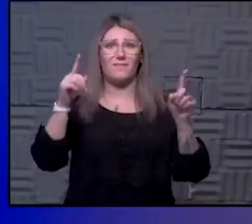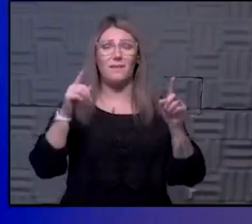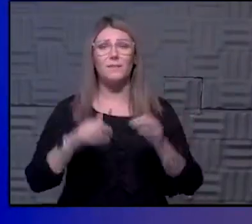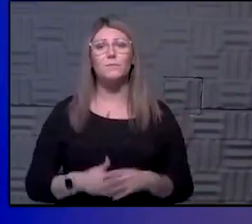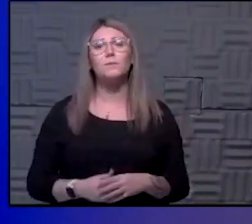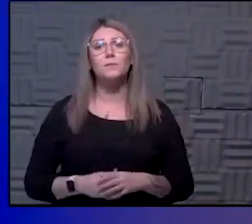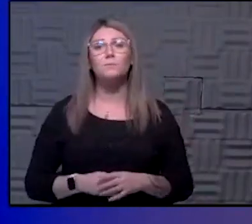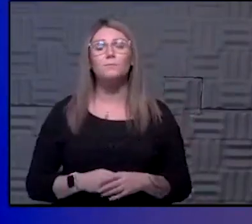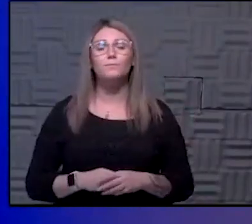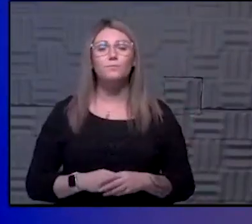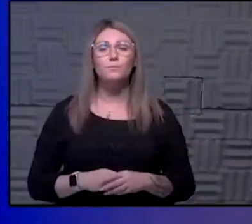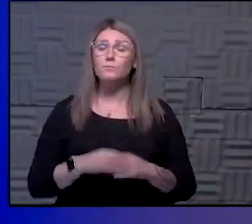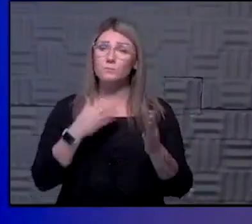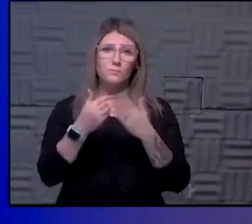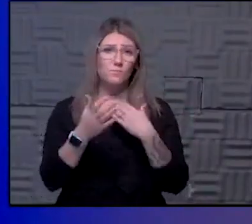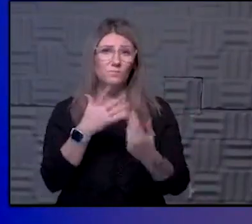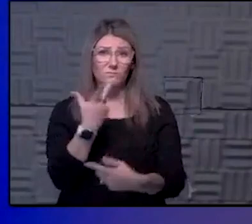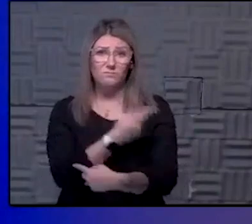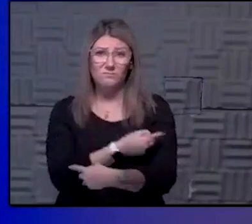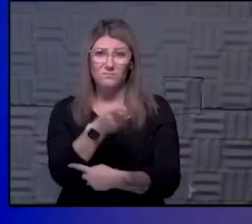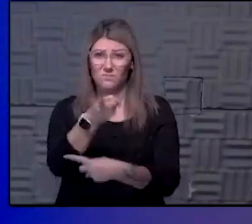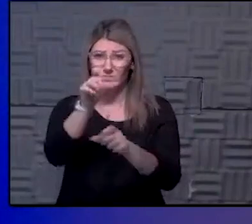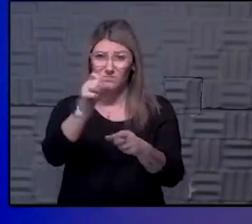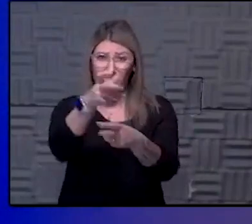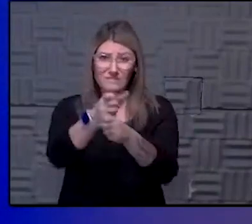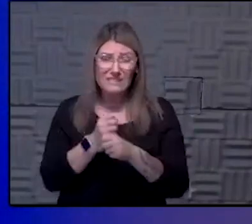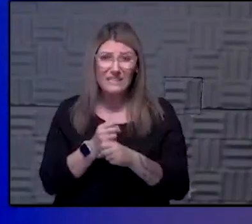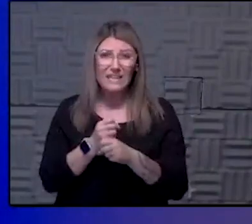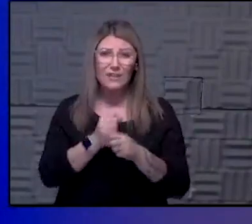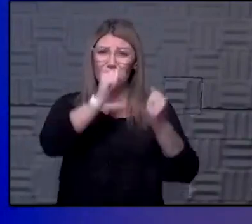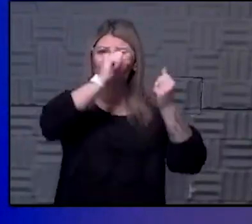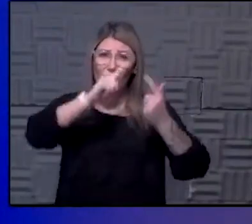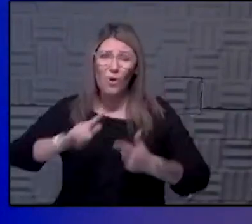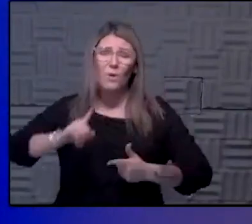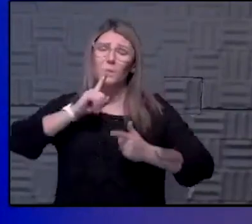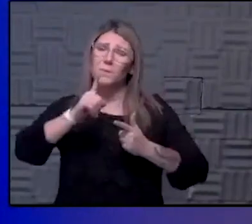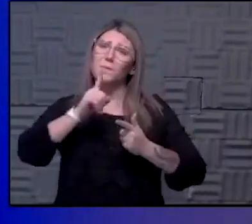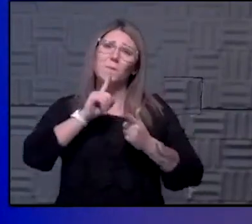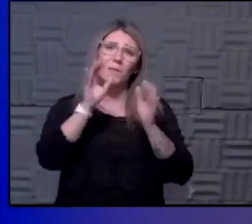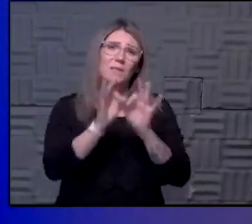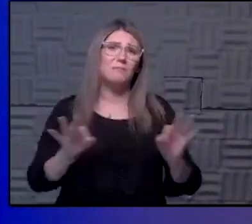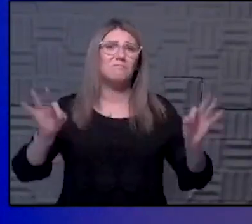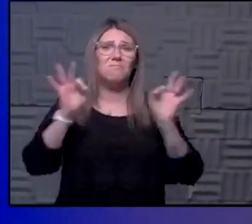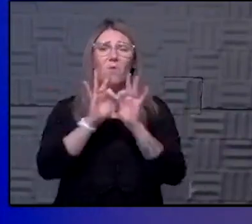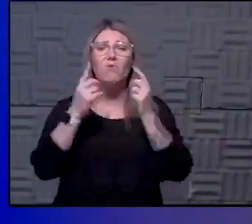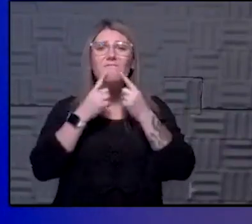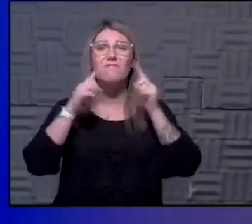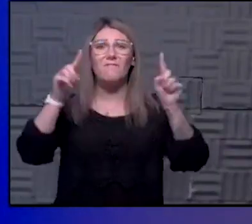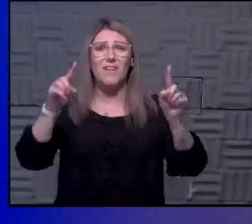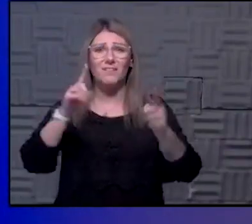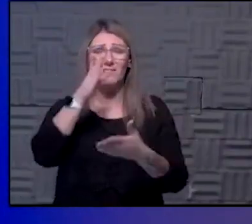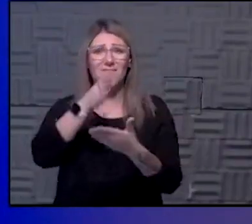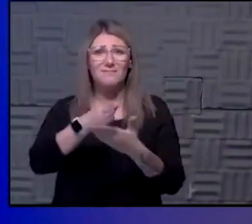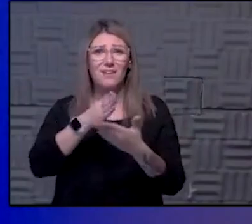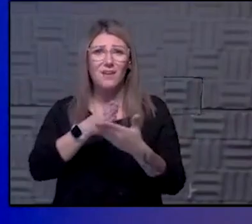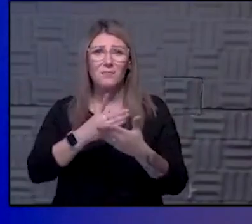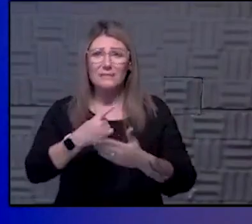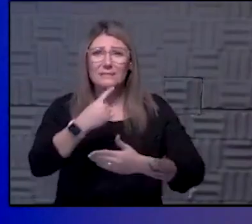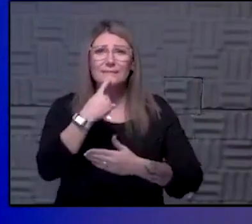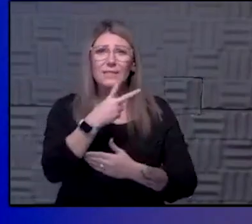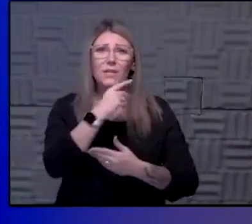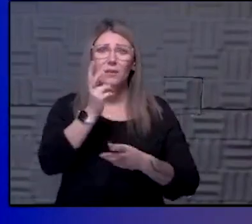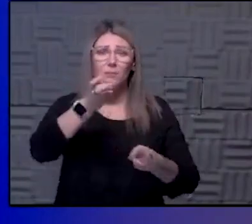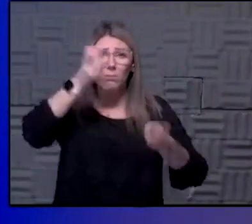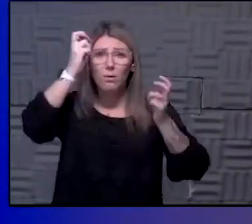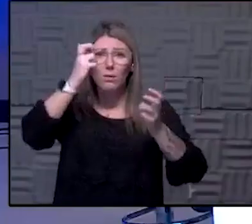understand whatever vaccine you can get, because they are all extremely effective at stopping severe and critical disease